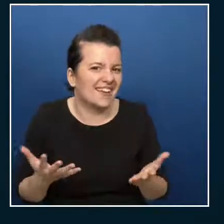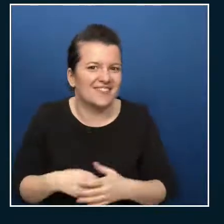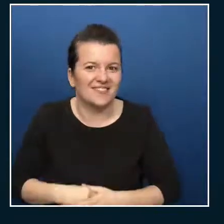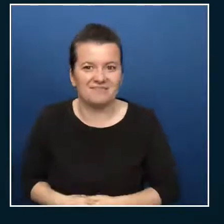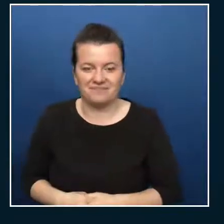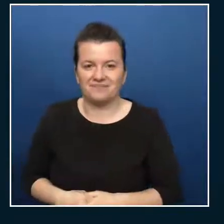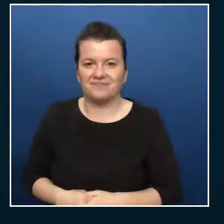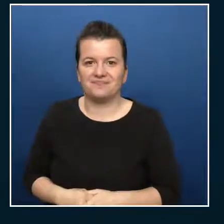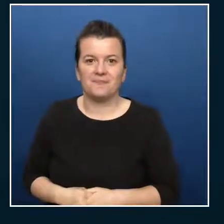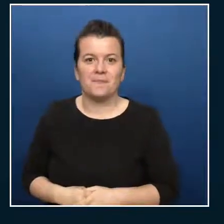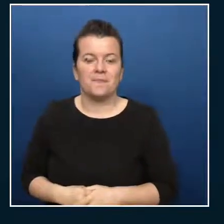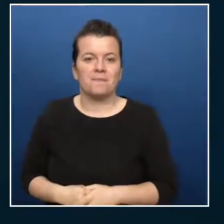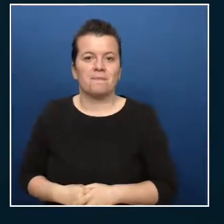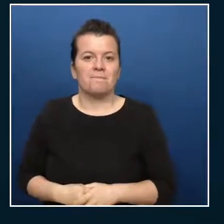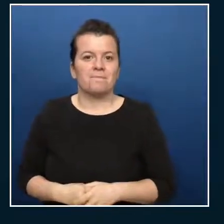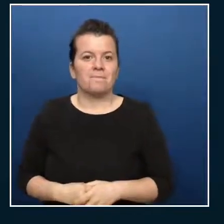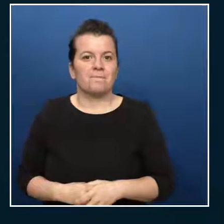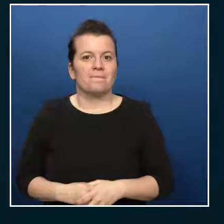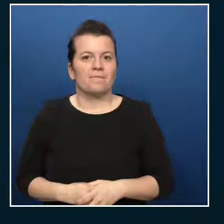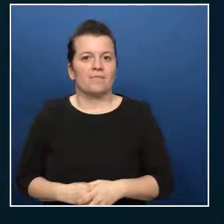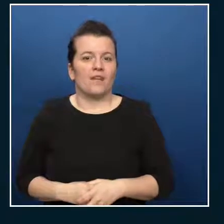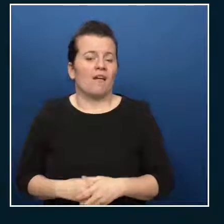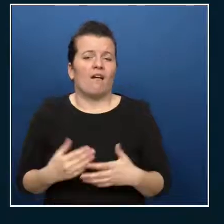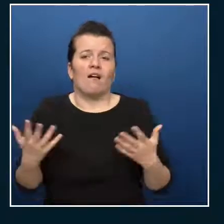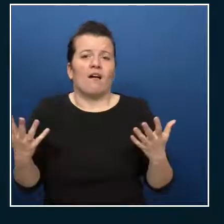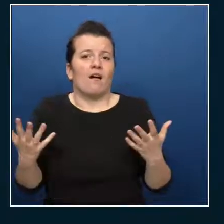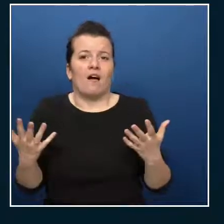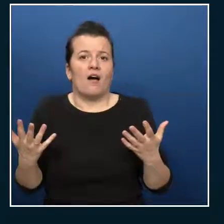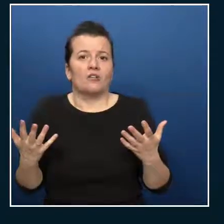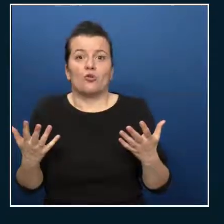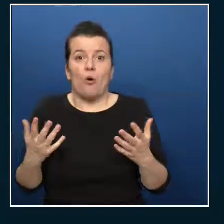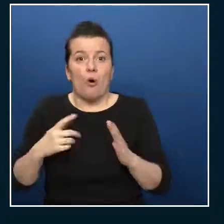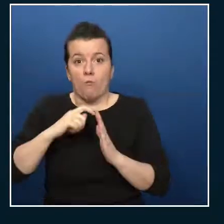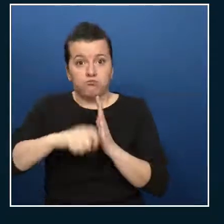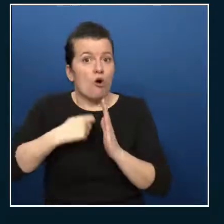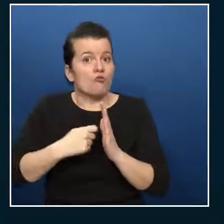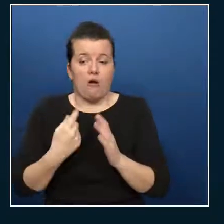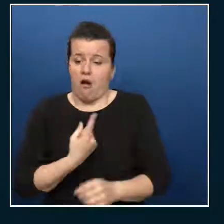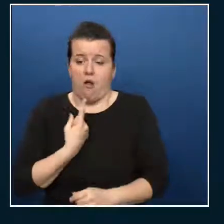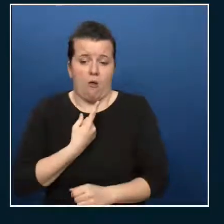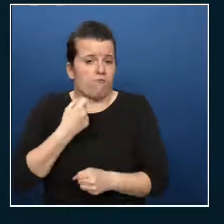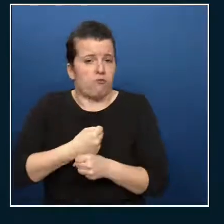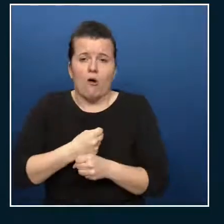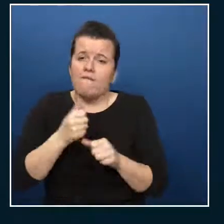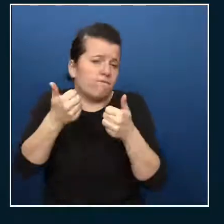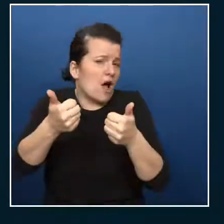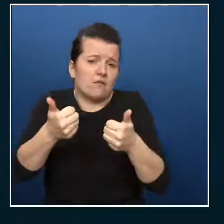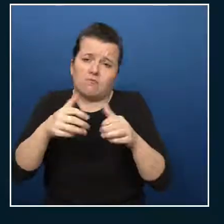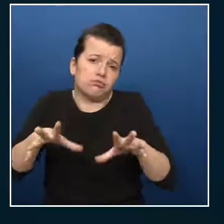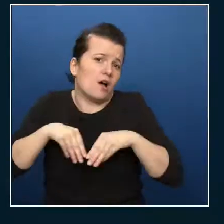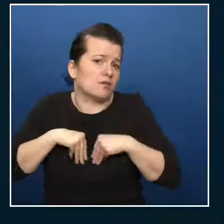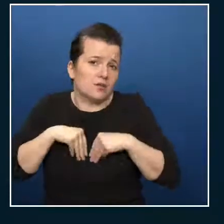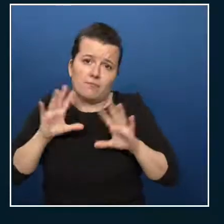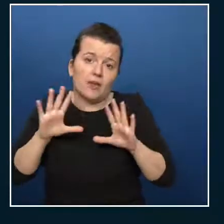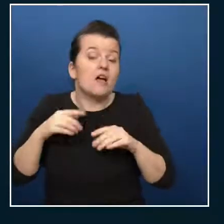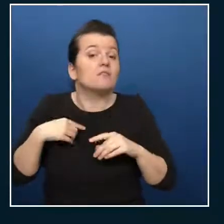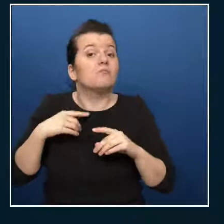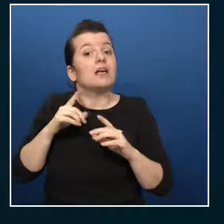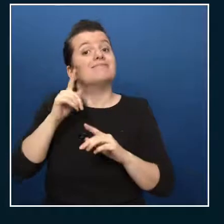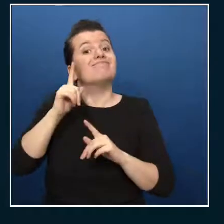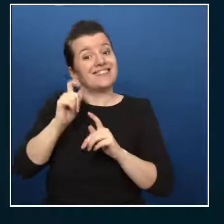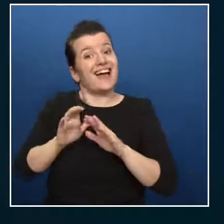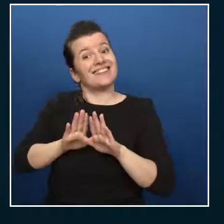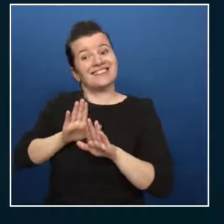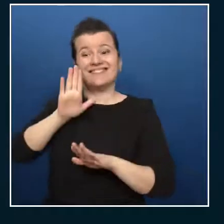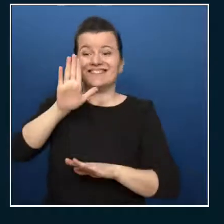that affected me, I had no problems working on the project alone. And I was very positive, but the